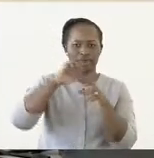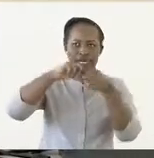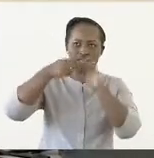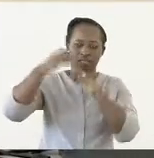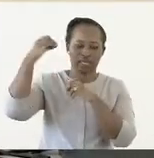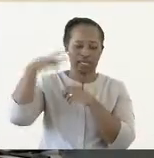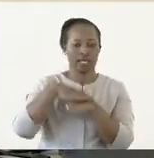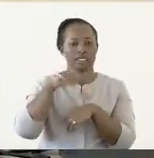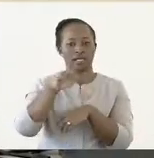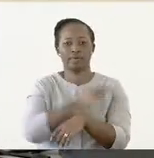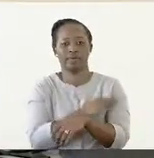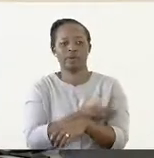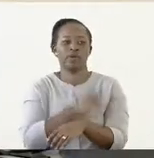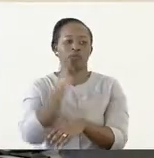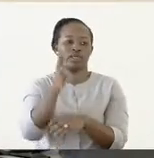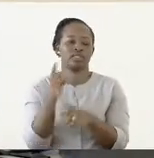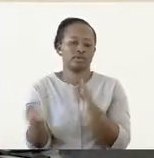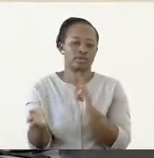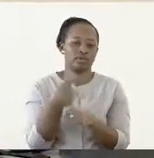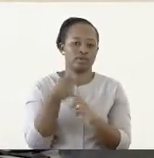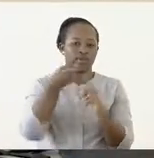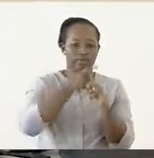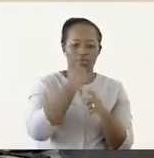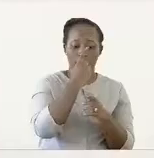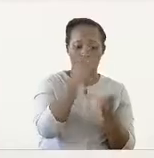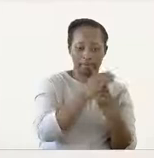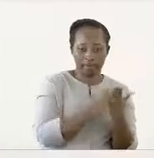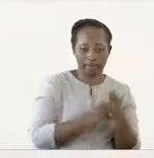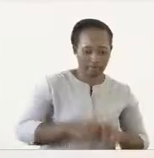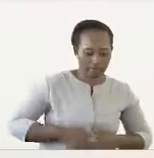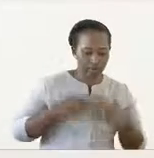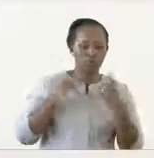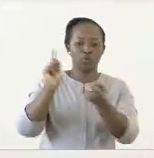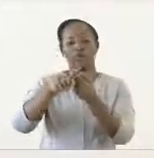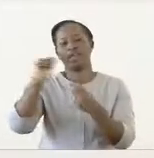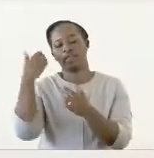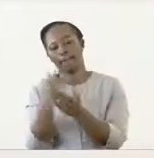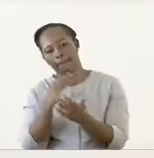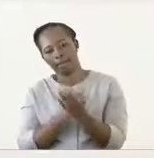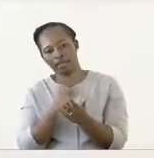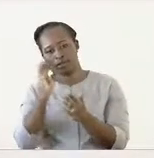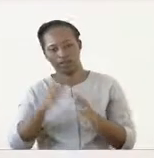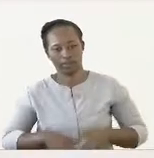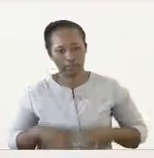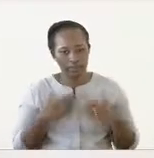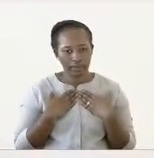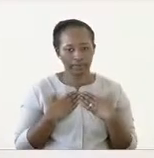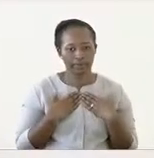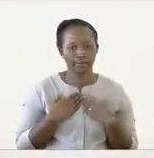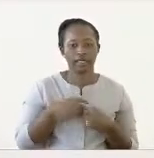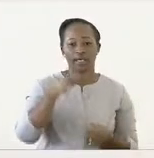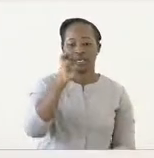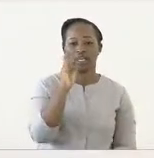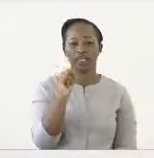impulses, which are going to be carried from one part of the body to another part of the body. The endocrine system is made up of